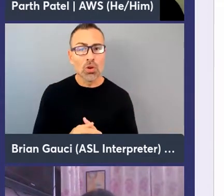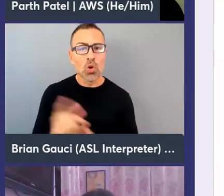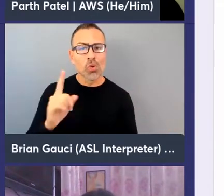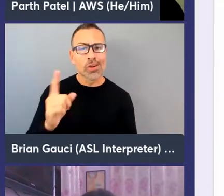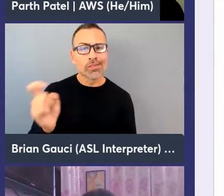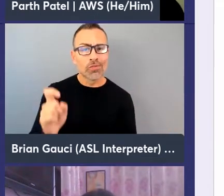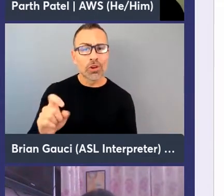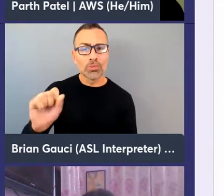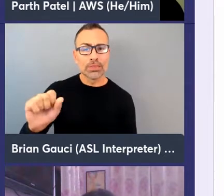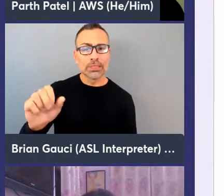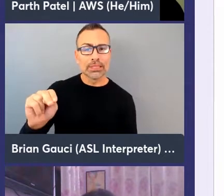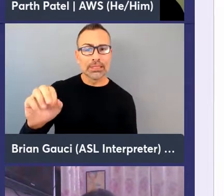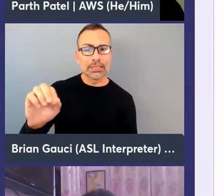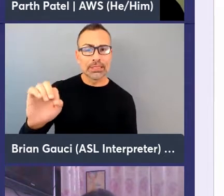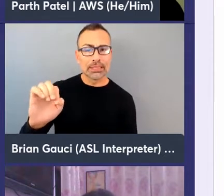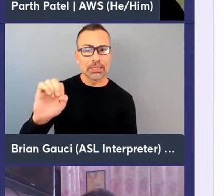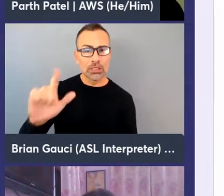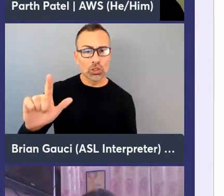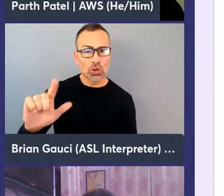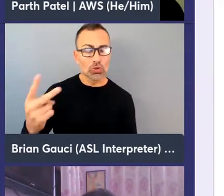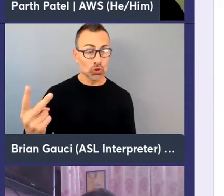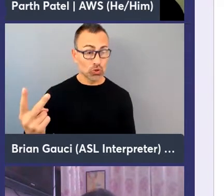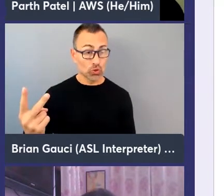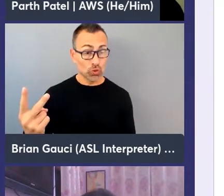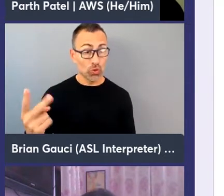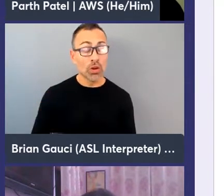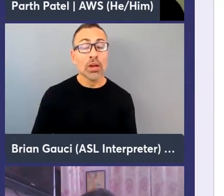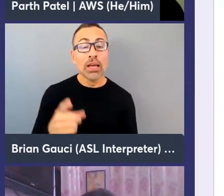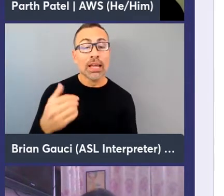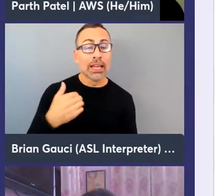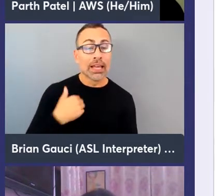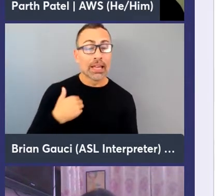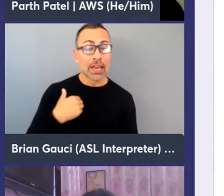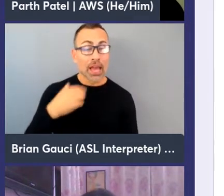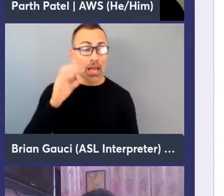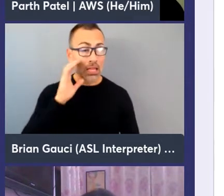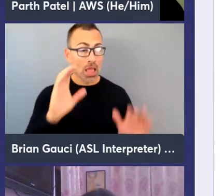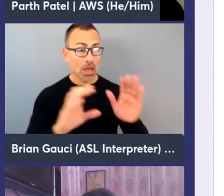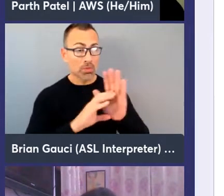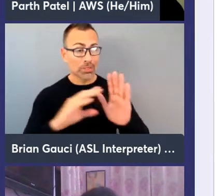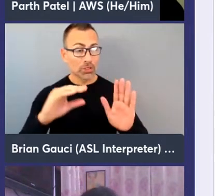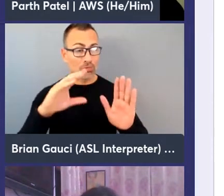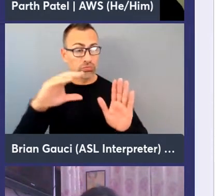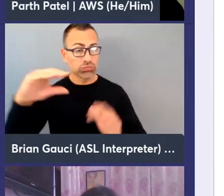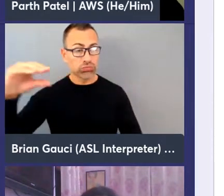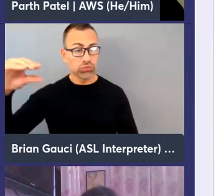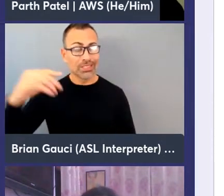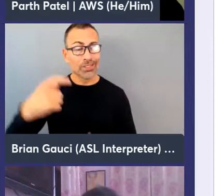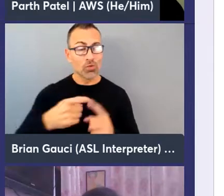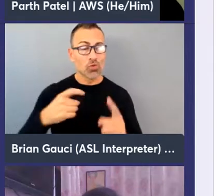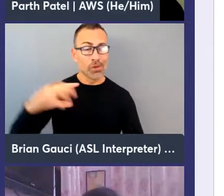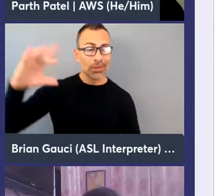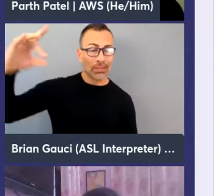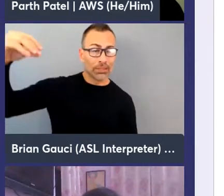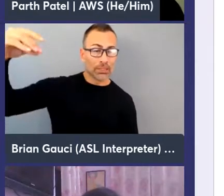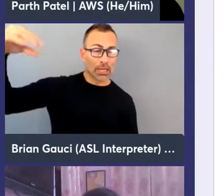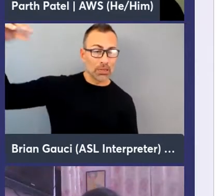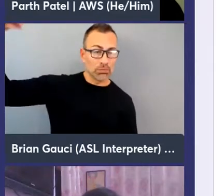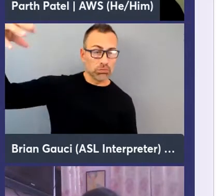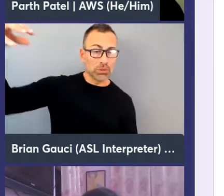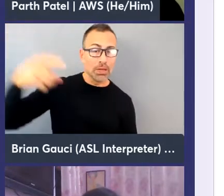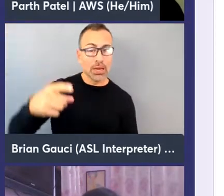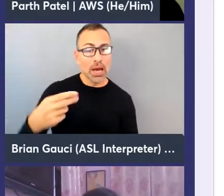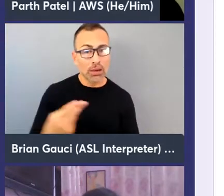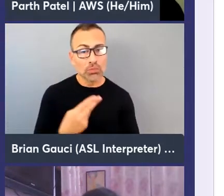It is getting the satellite images. I'm using Sentinel Hub API for this.